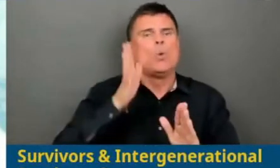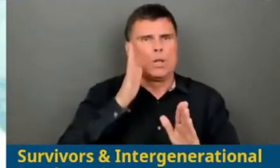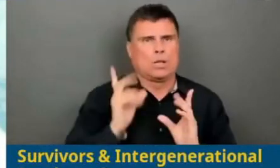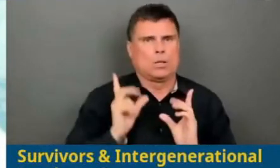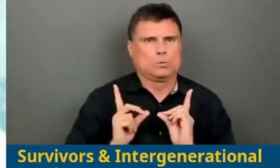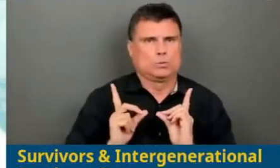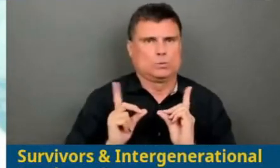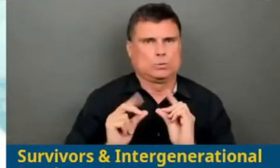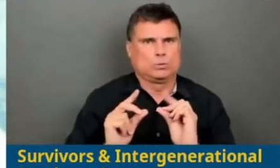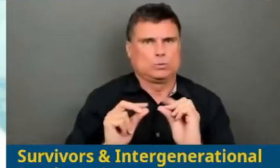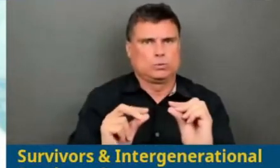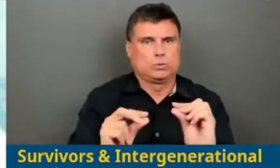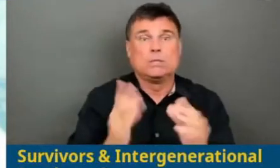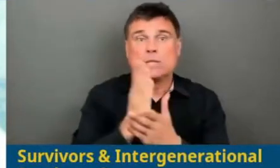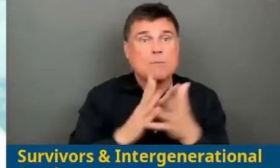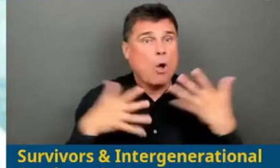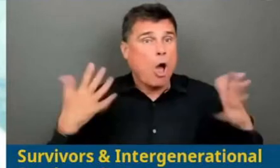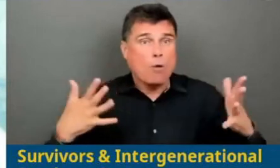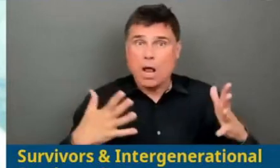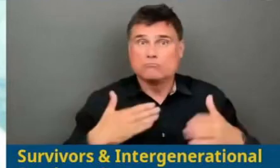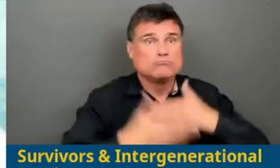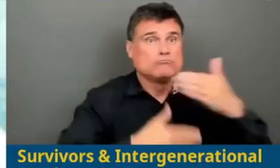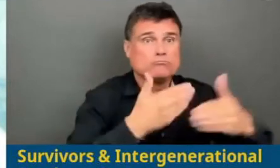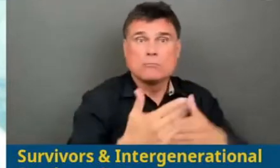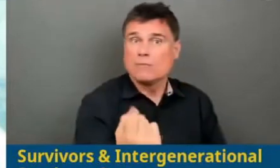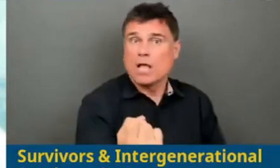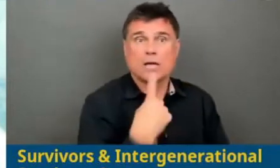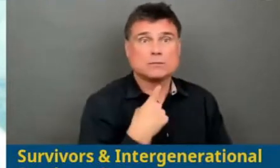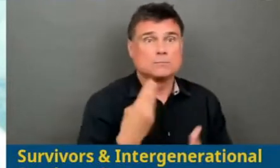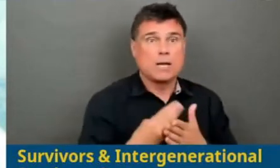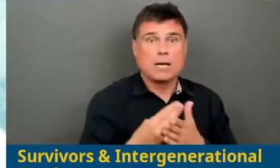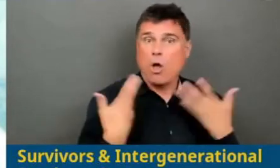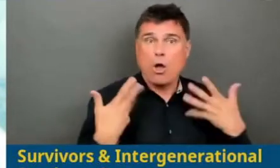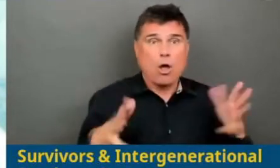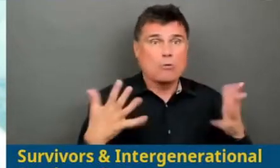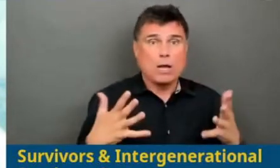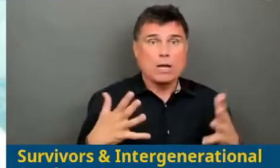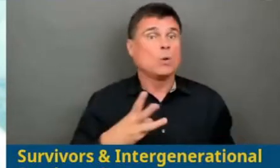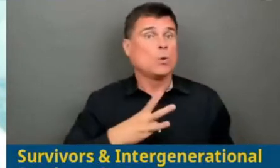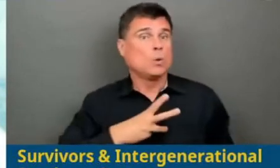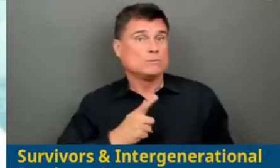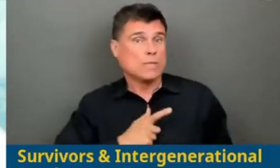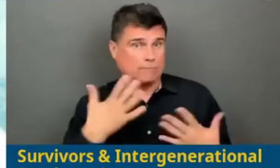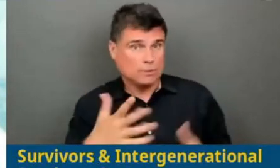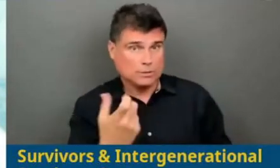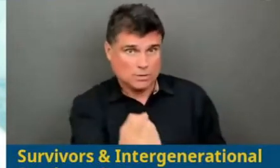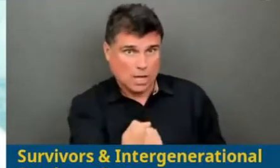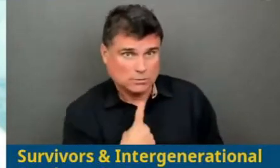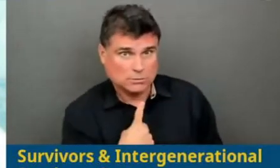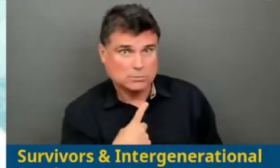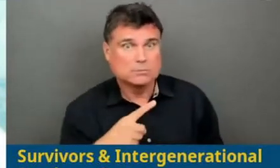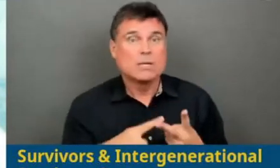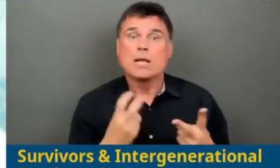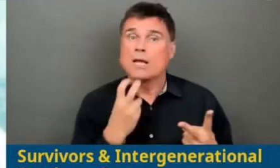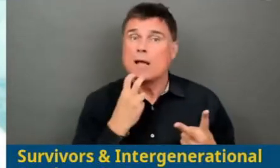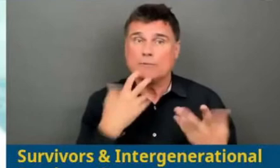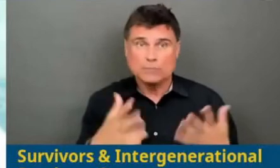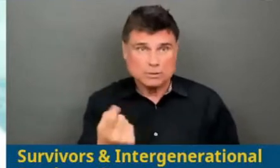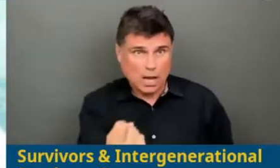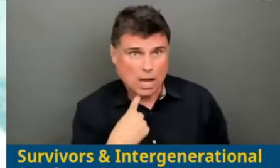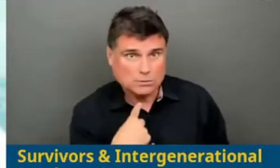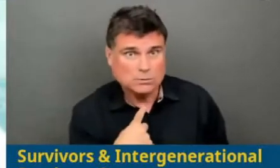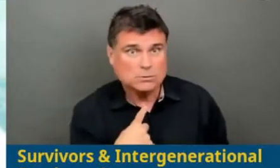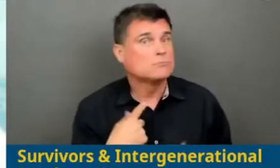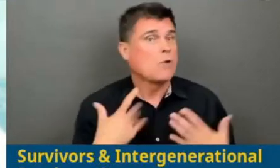already with requests for funding. The Williams Lake is an example. The Tkamloops, of course, to Tshwepmek have also done